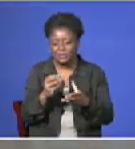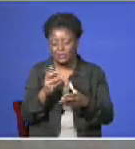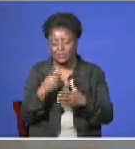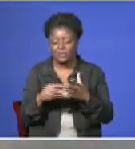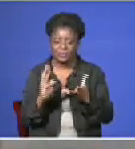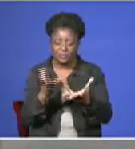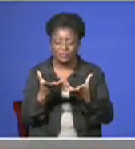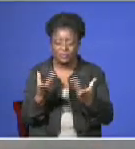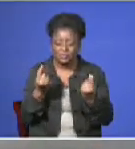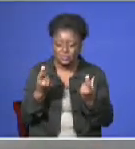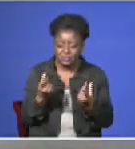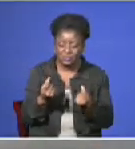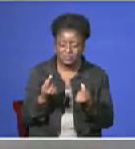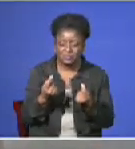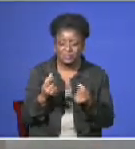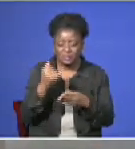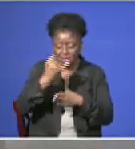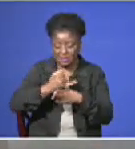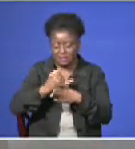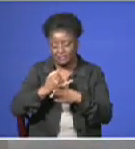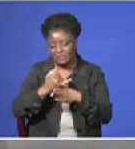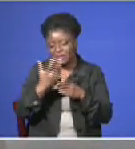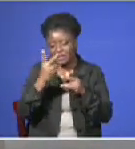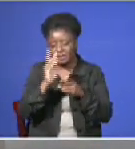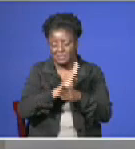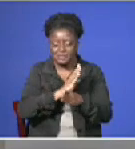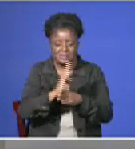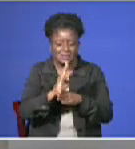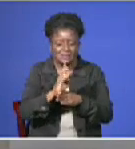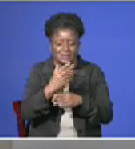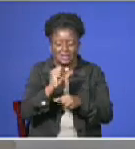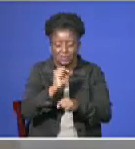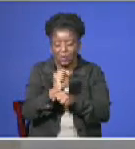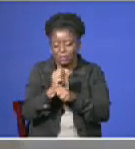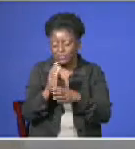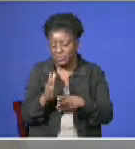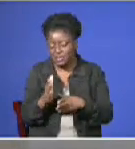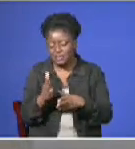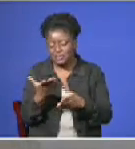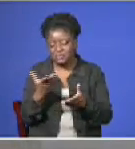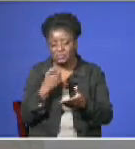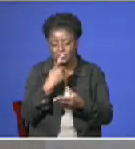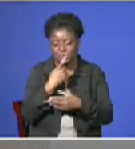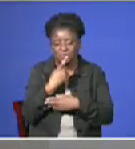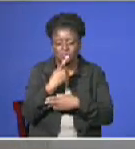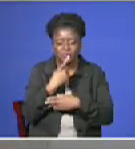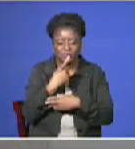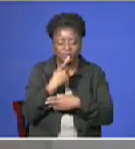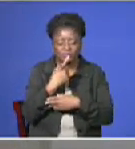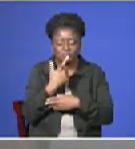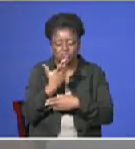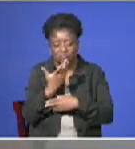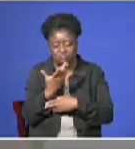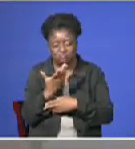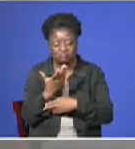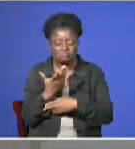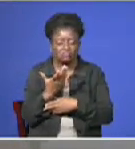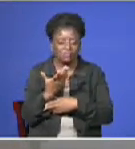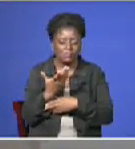seeking to do is to identify those businesses and operators who basically